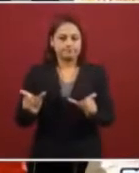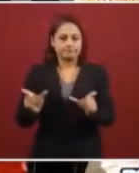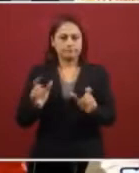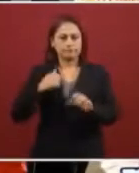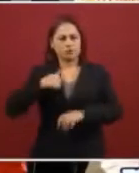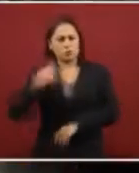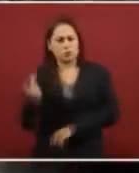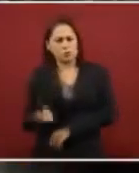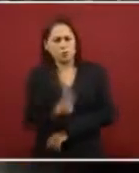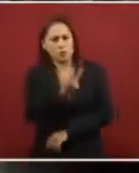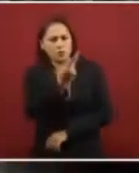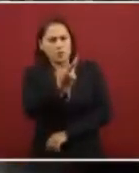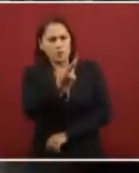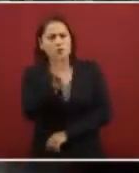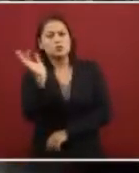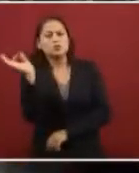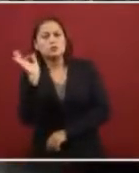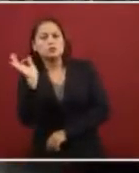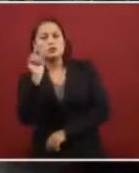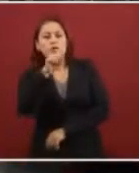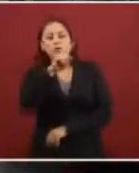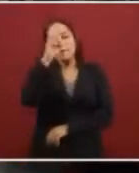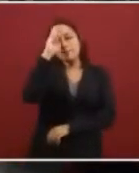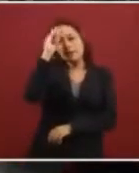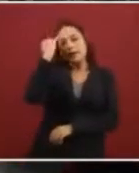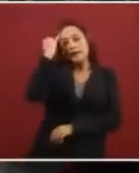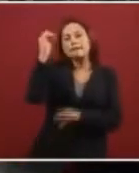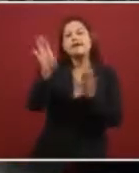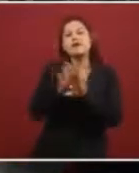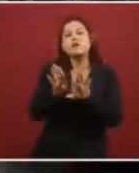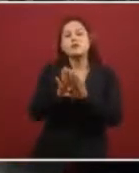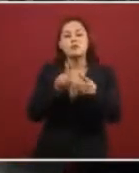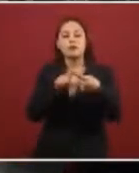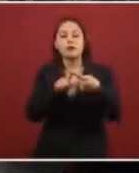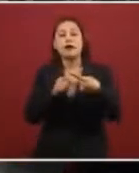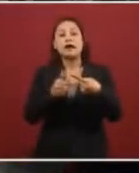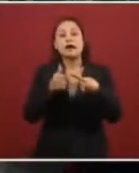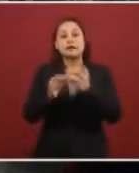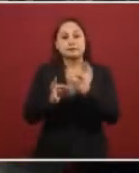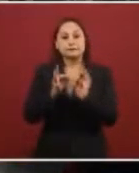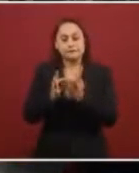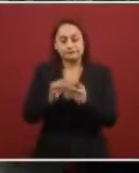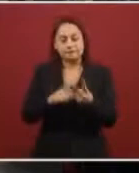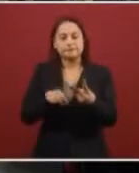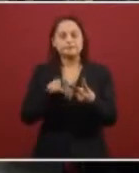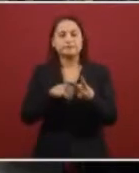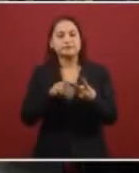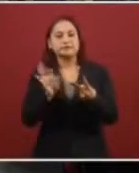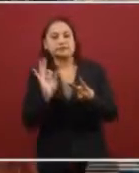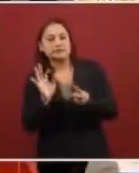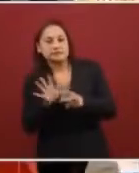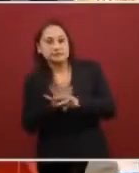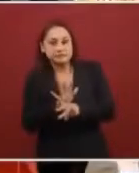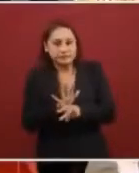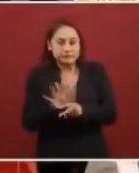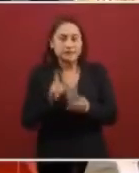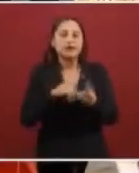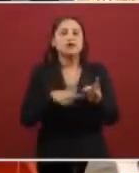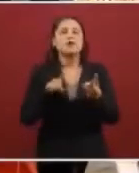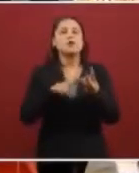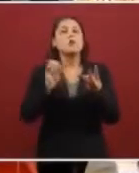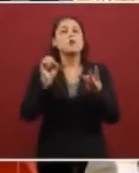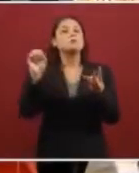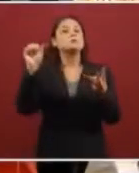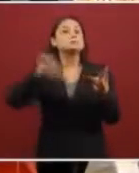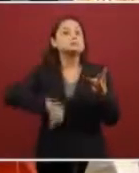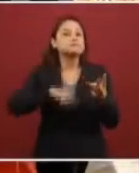si reprobamos, o por si nos da un aplazamiento en la situación con Trump? Vamos and muy the, bien en la relación